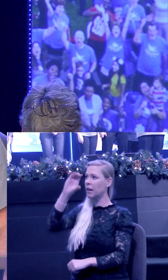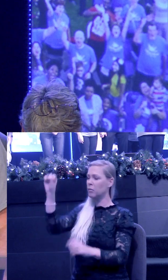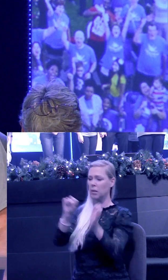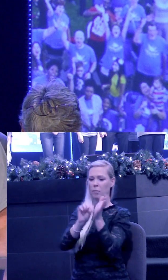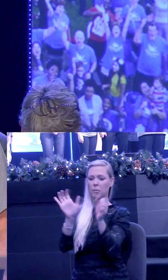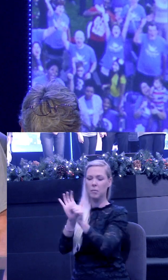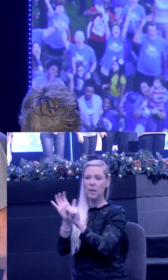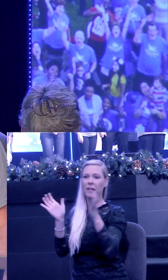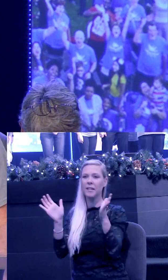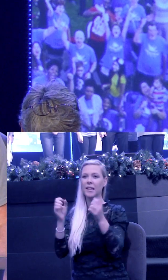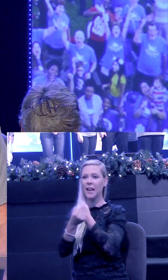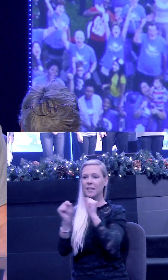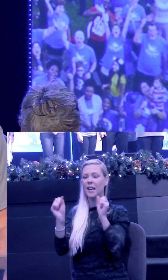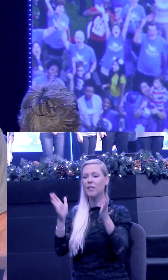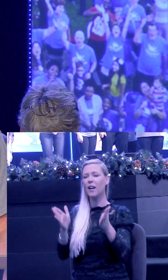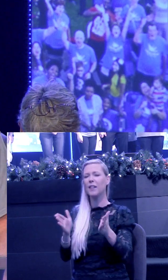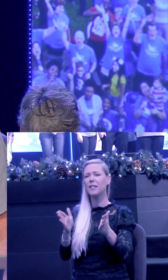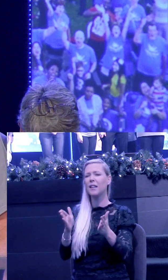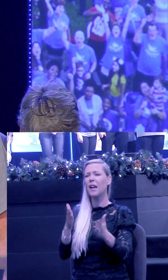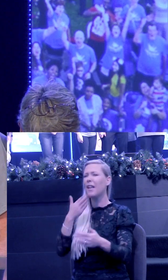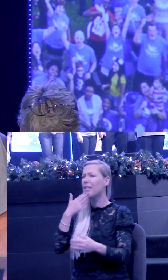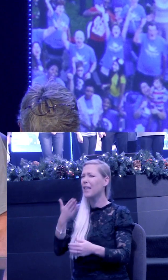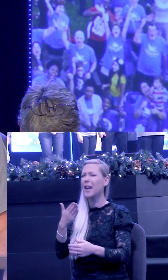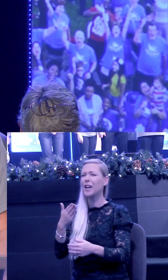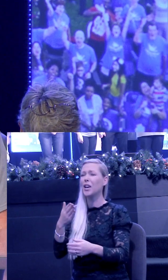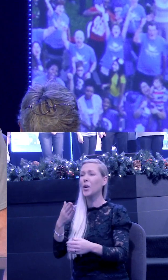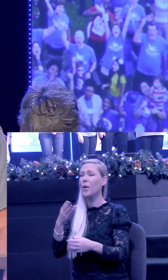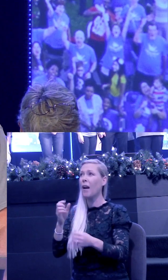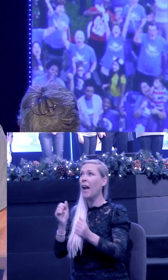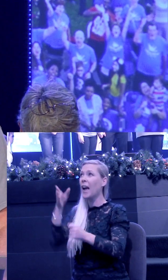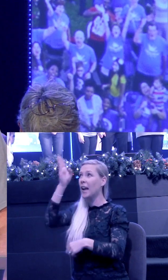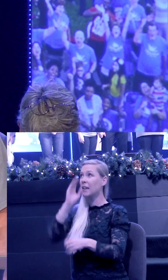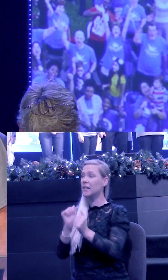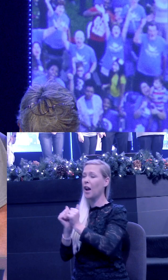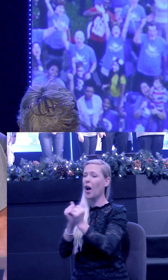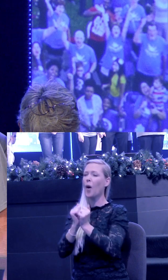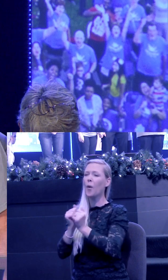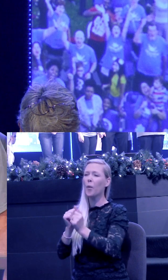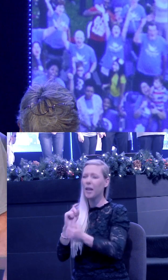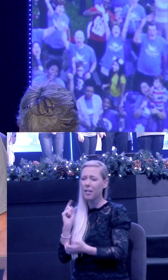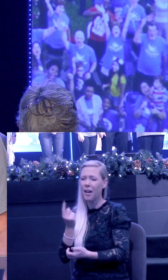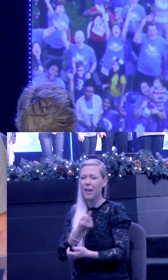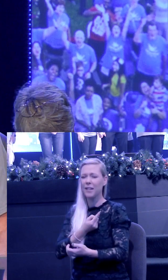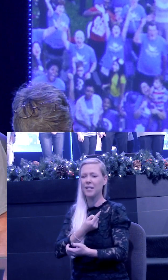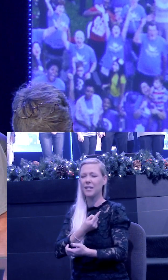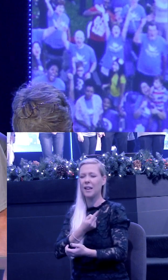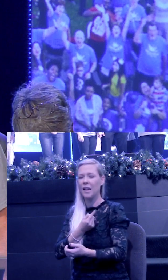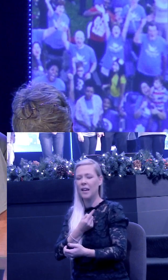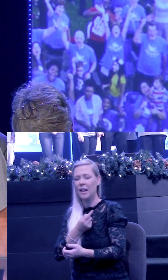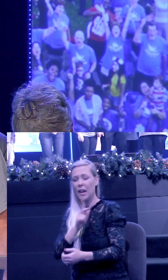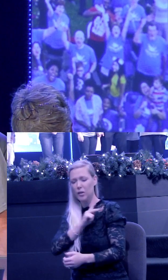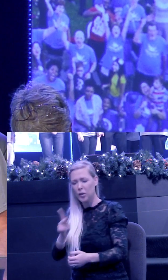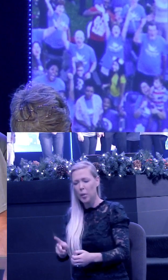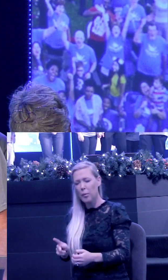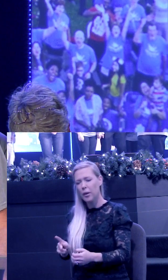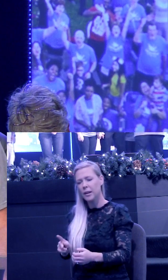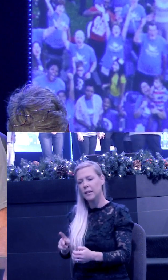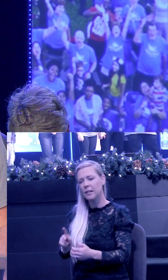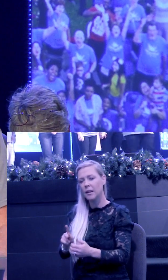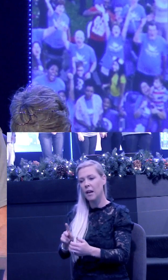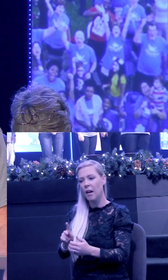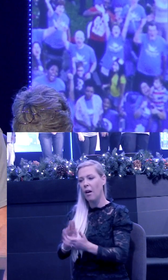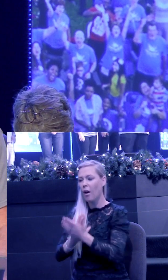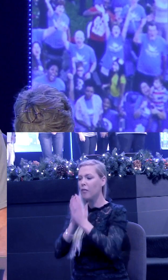us. It is a Savior. It is Emmanuel. It is you with us. It is the Prince of Peace who has saved